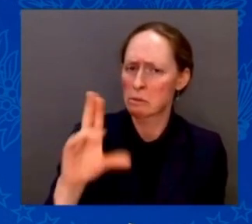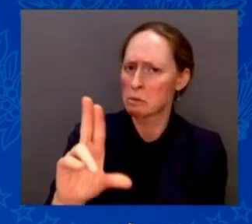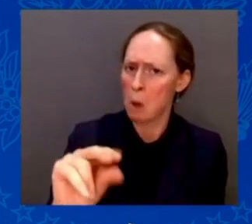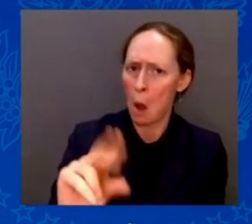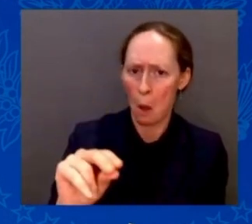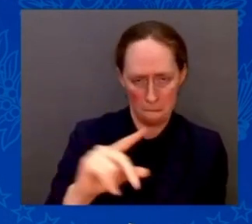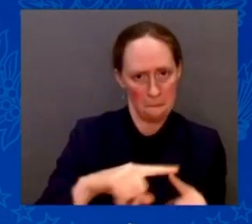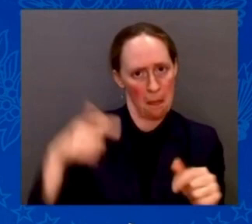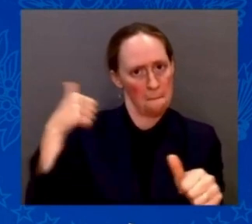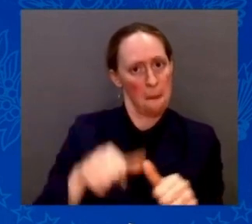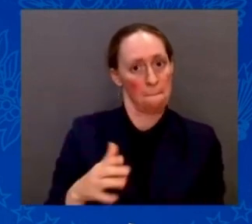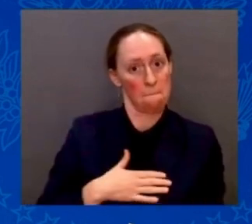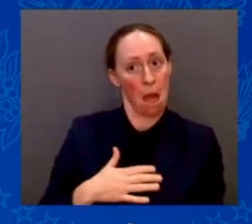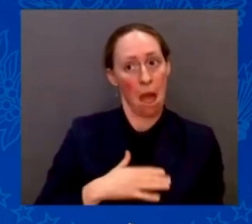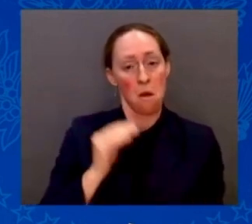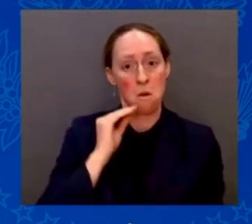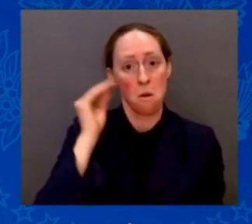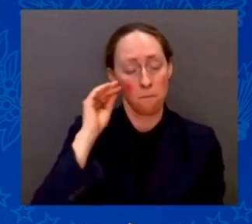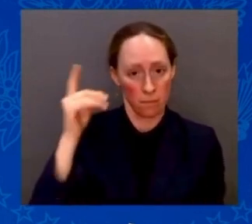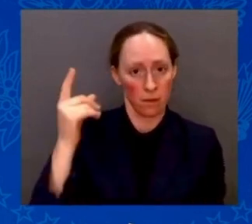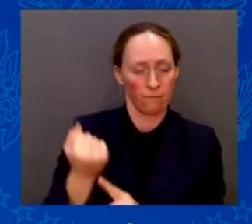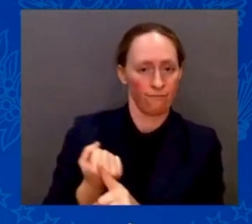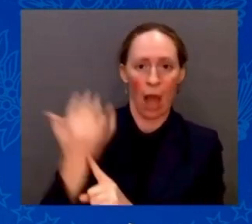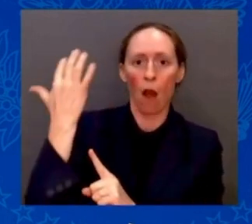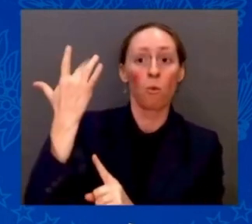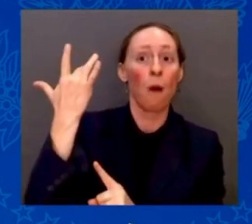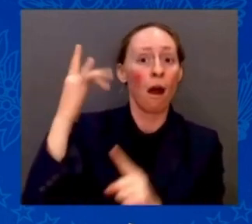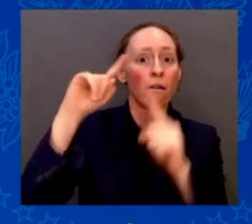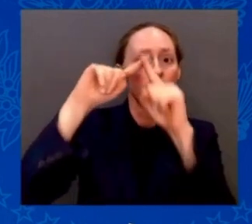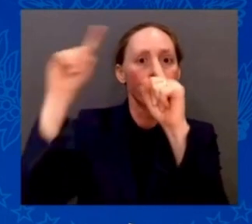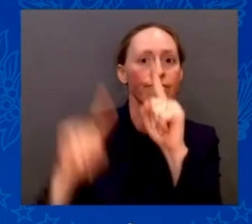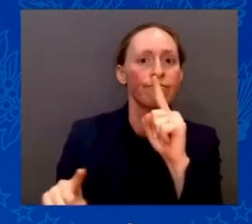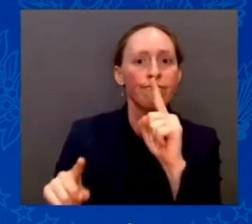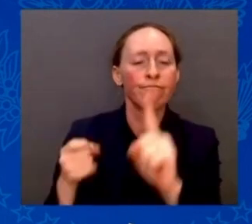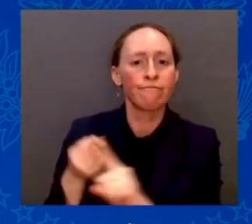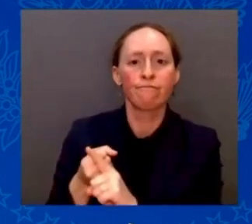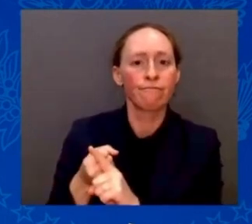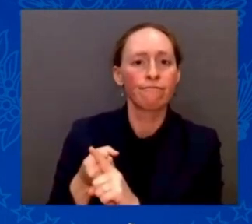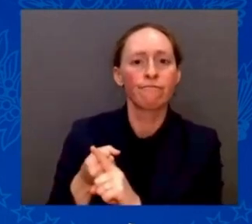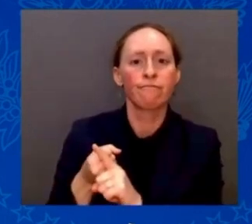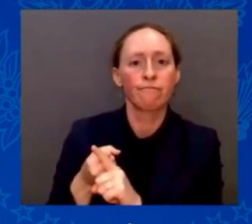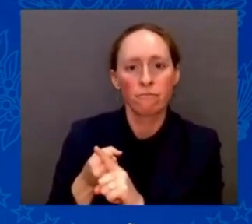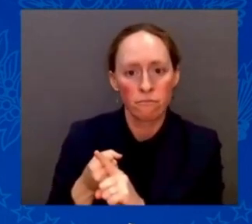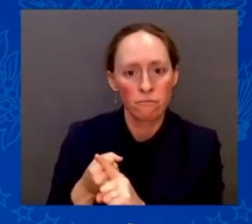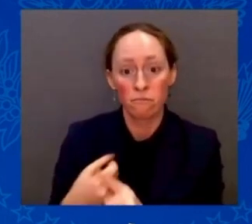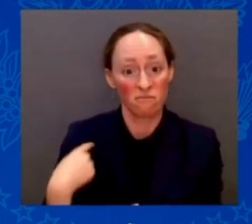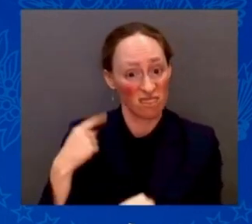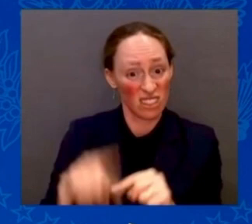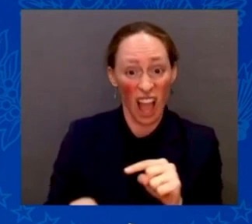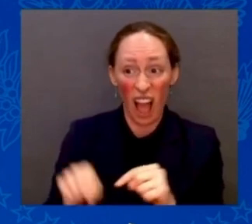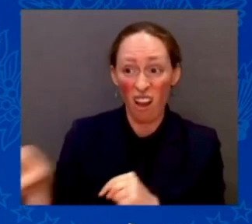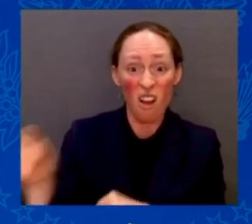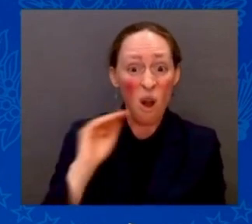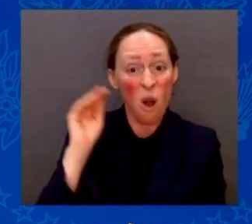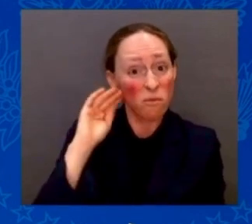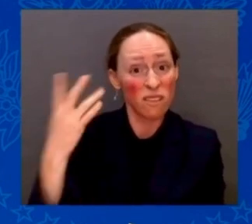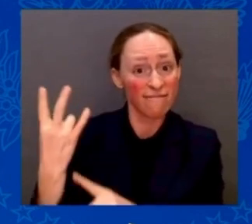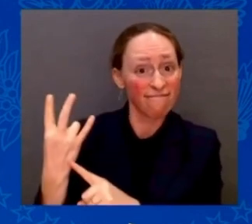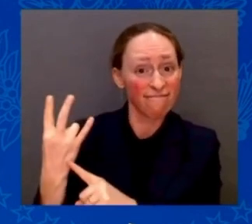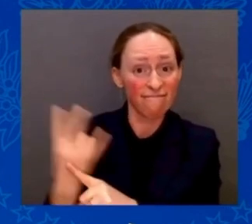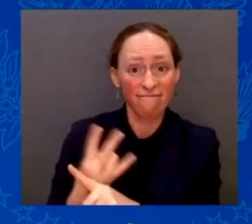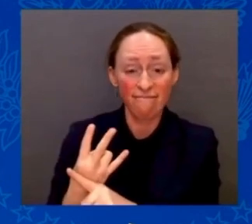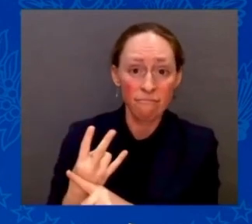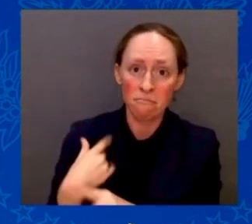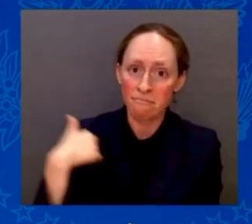house and half the house almost collapsed. You know, and you wonder, what's going to happen? We've already